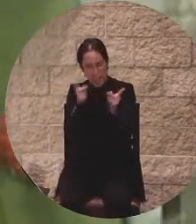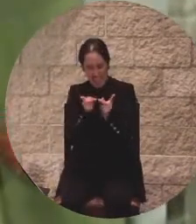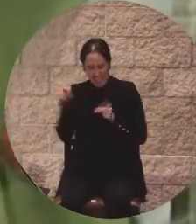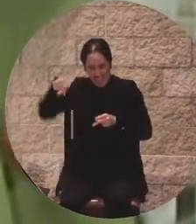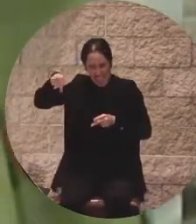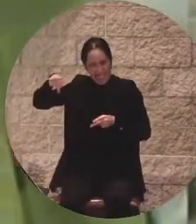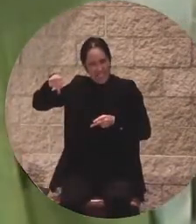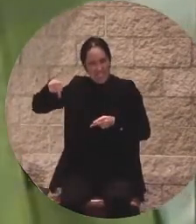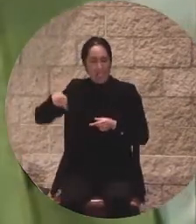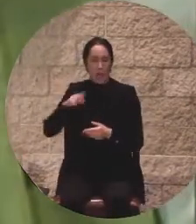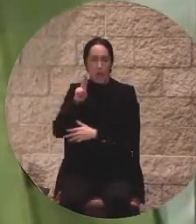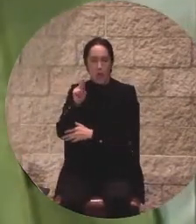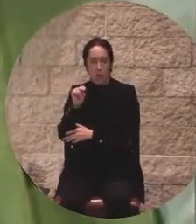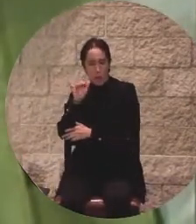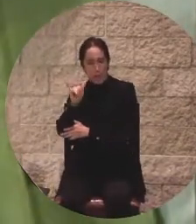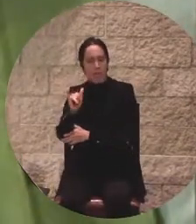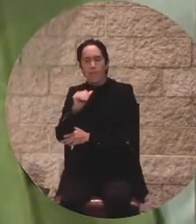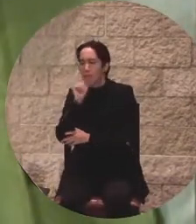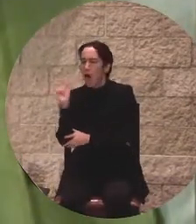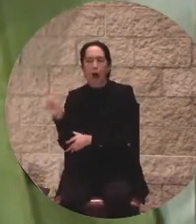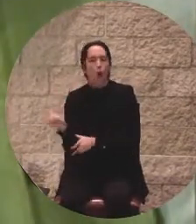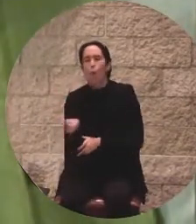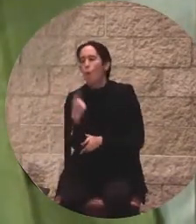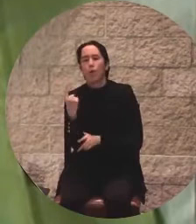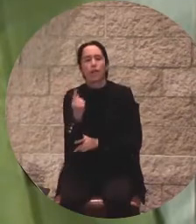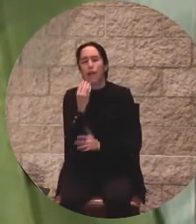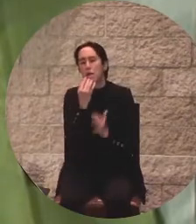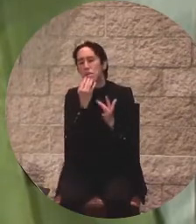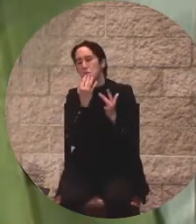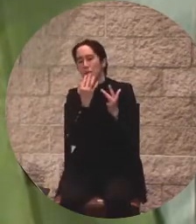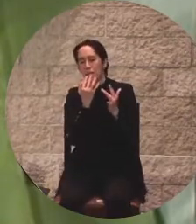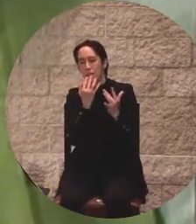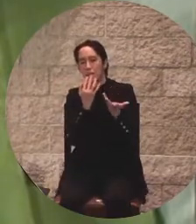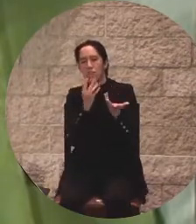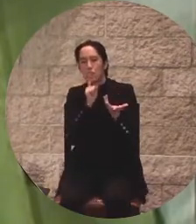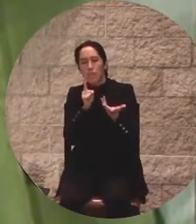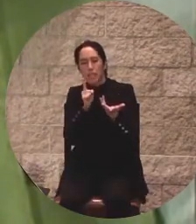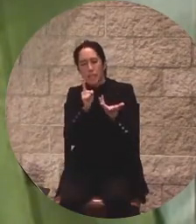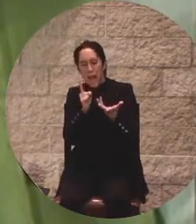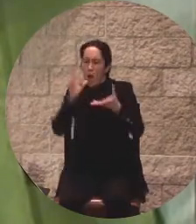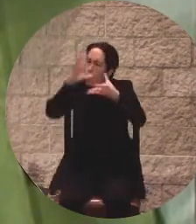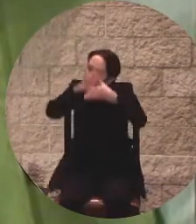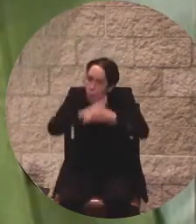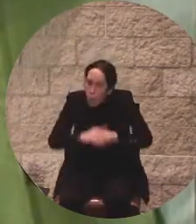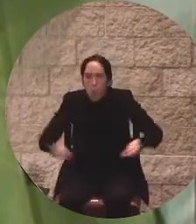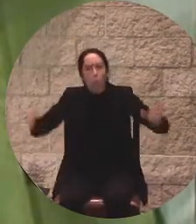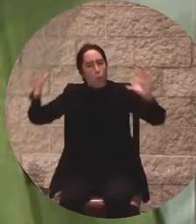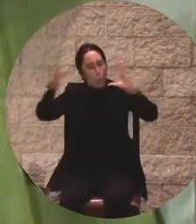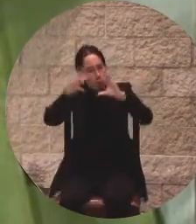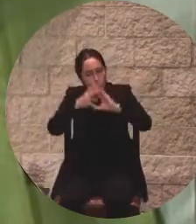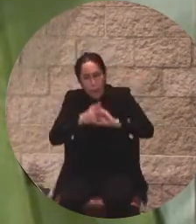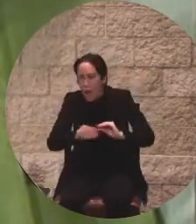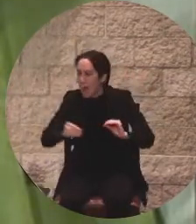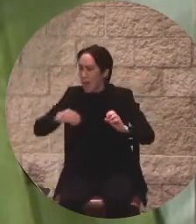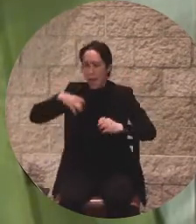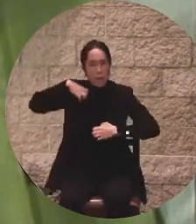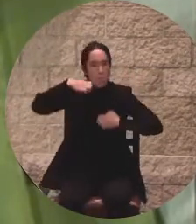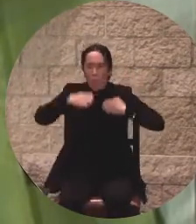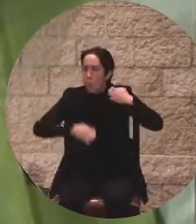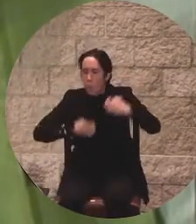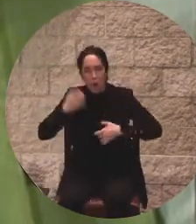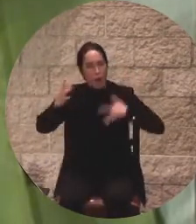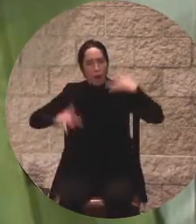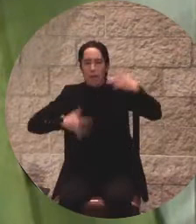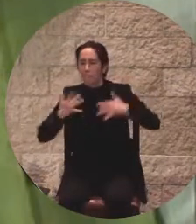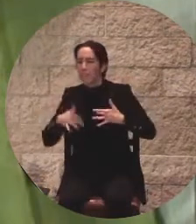just singing notes. You are storytelling. You are doing your best to embody the emotions that you are singing